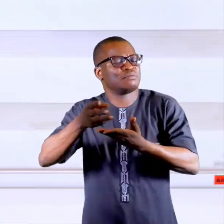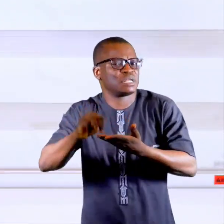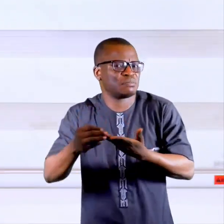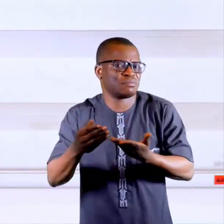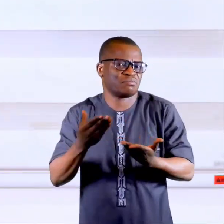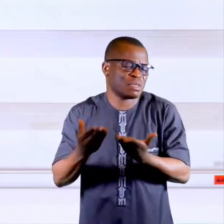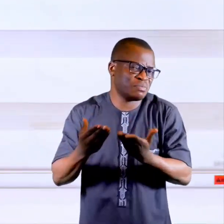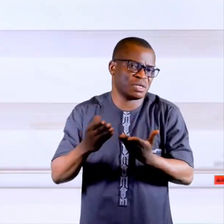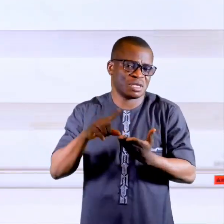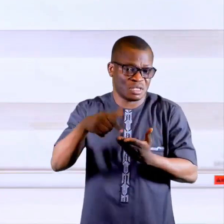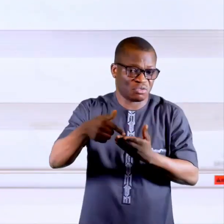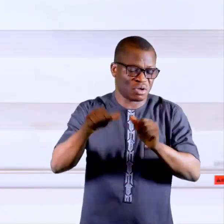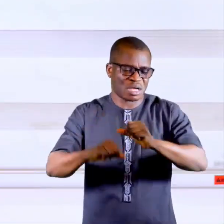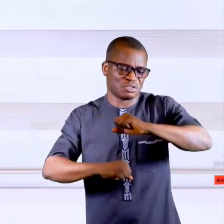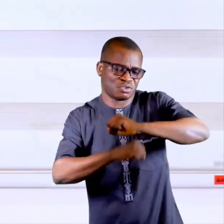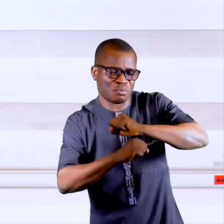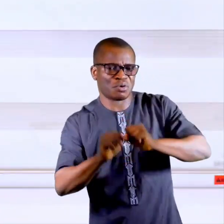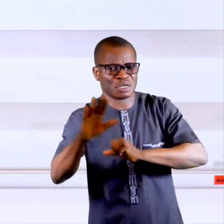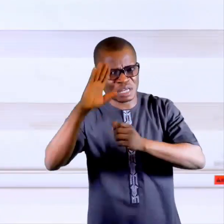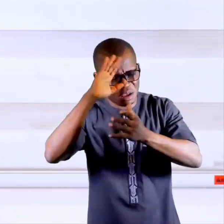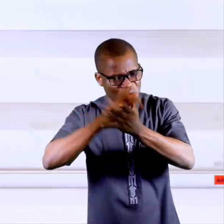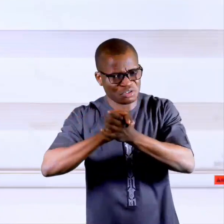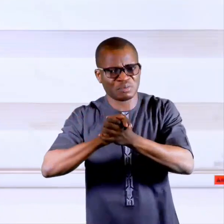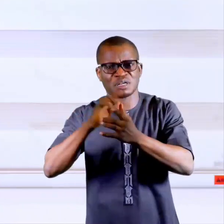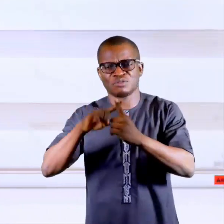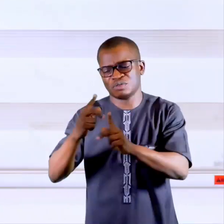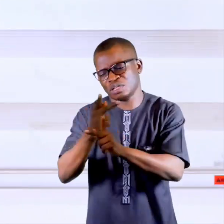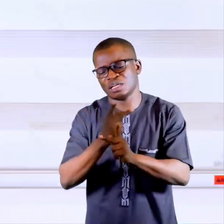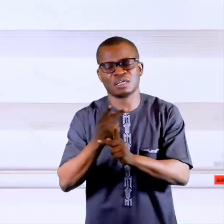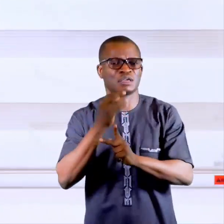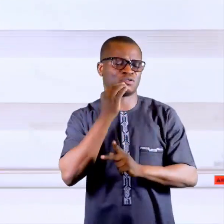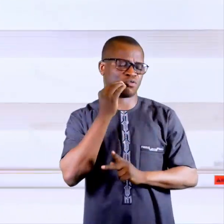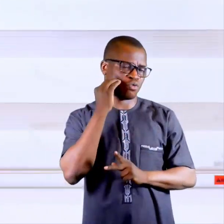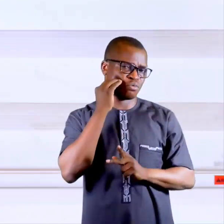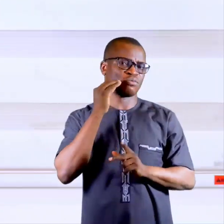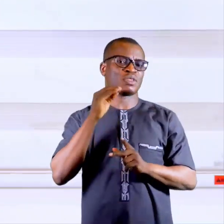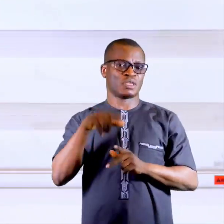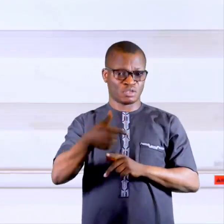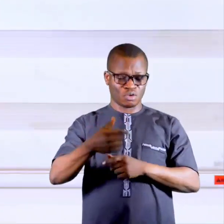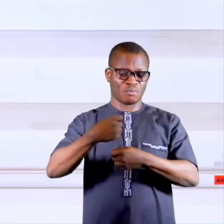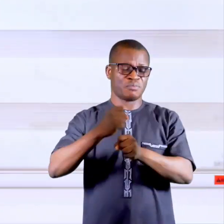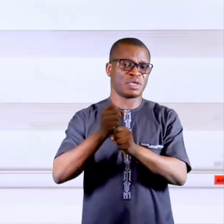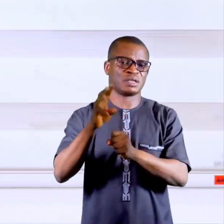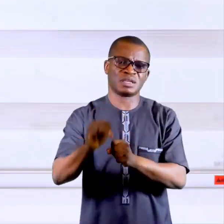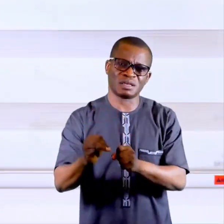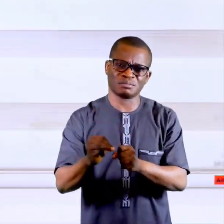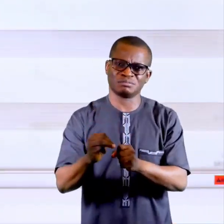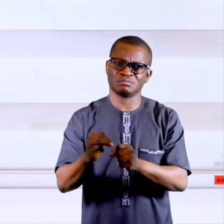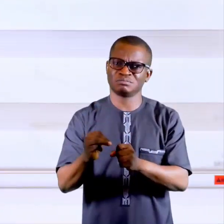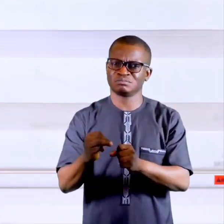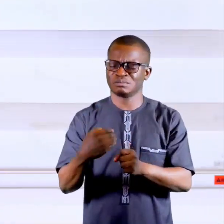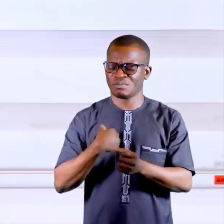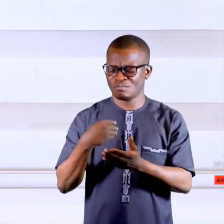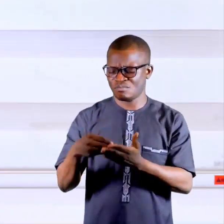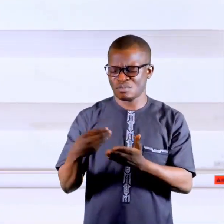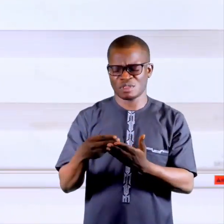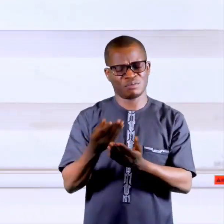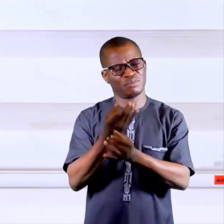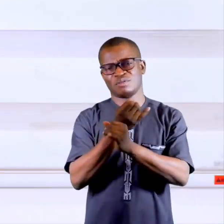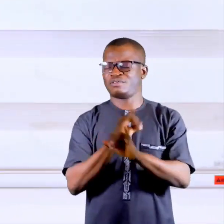and support their husbands in taking care of the home, and also make them financially